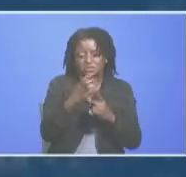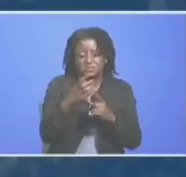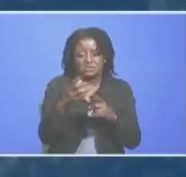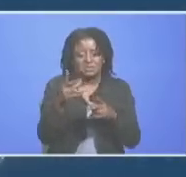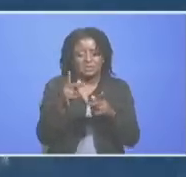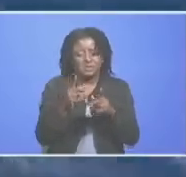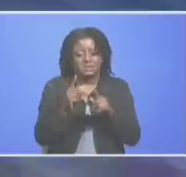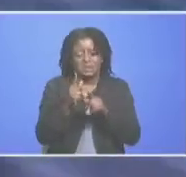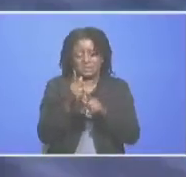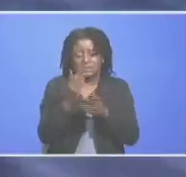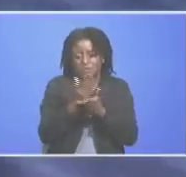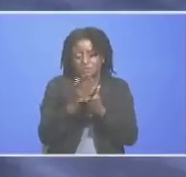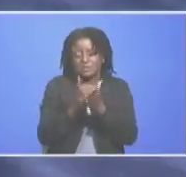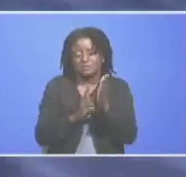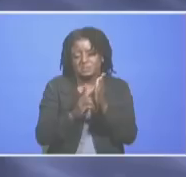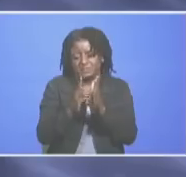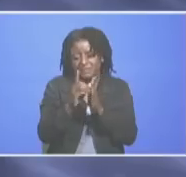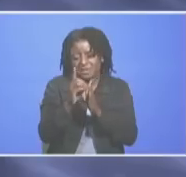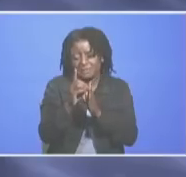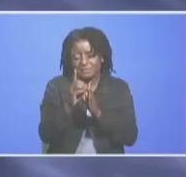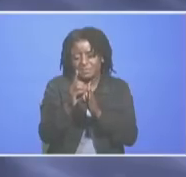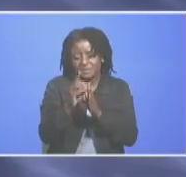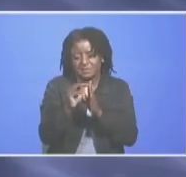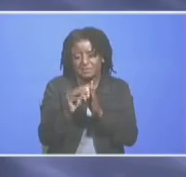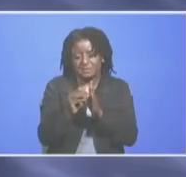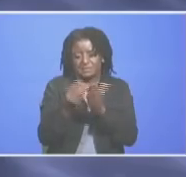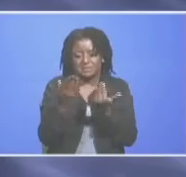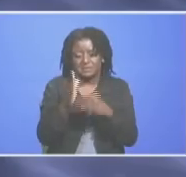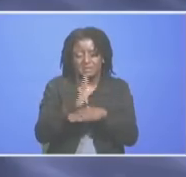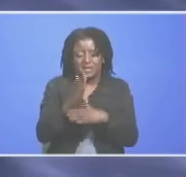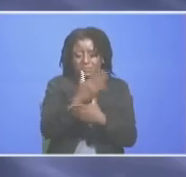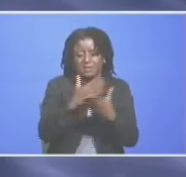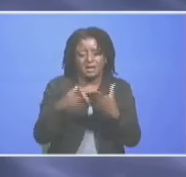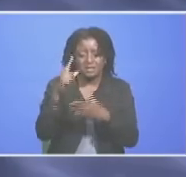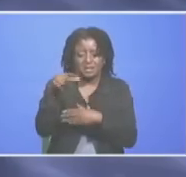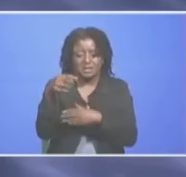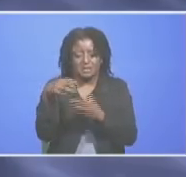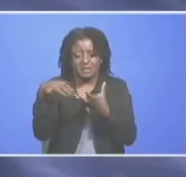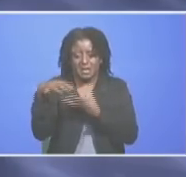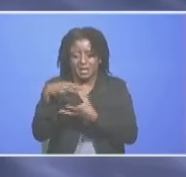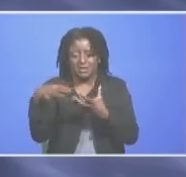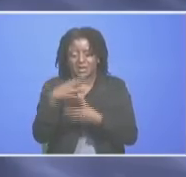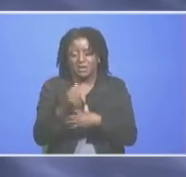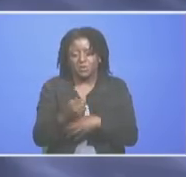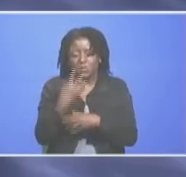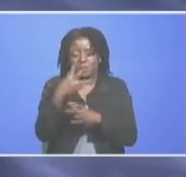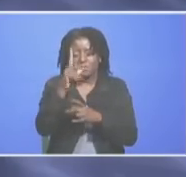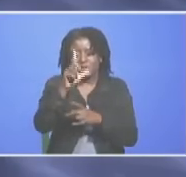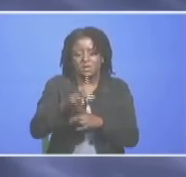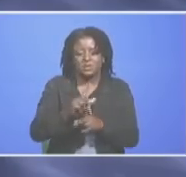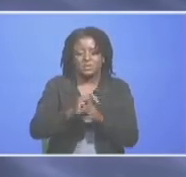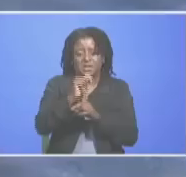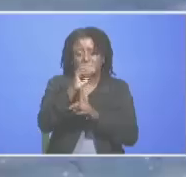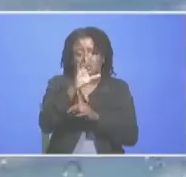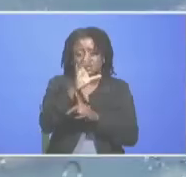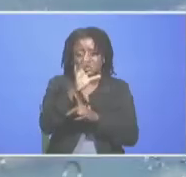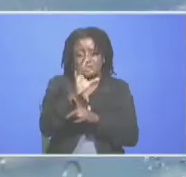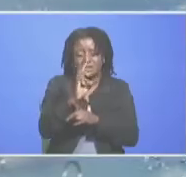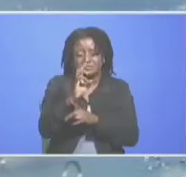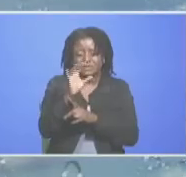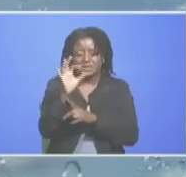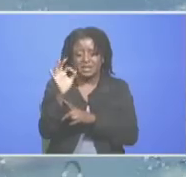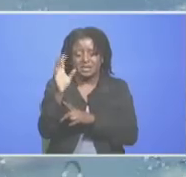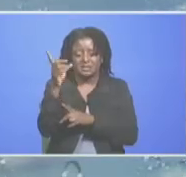development at bay. Tonight, we're going in for partly cloudy and warm conditions, the low temperature getting down to 79 degrees, and